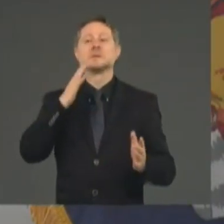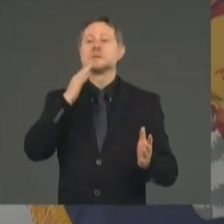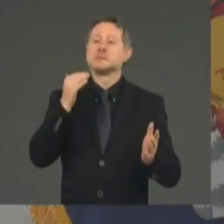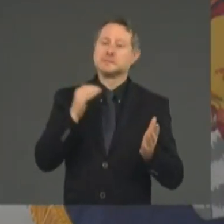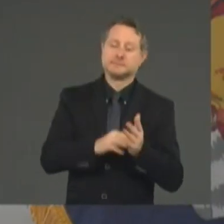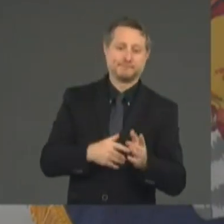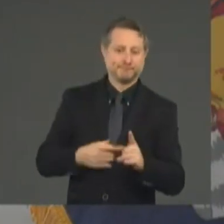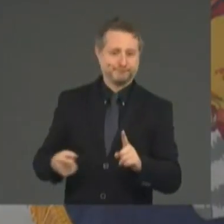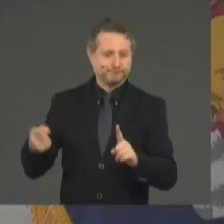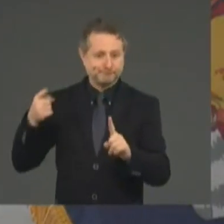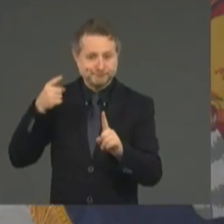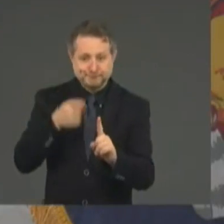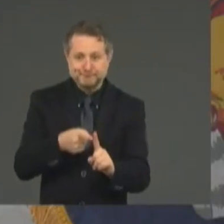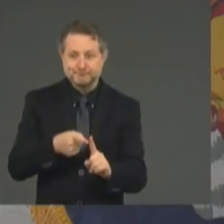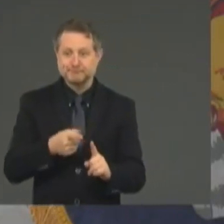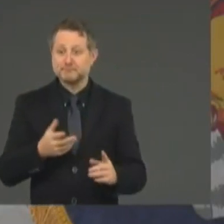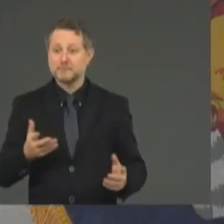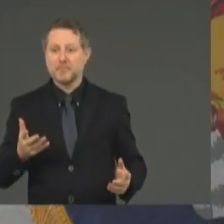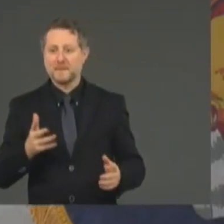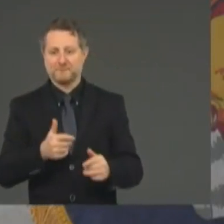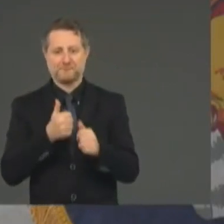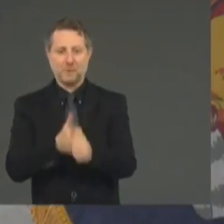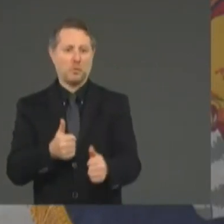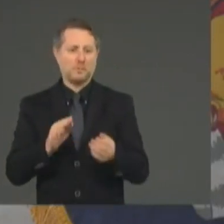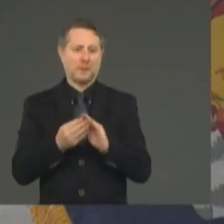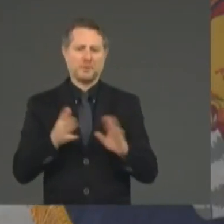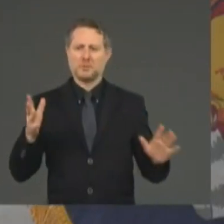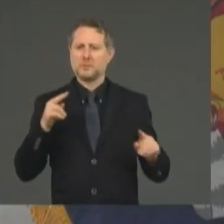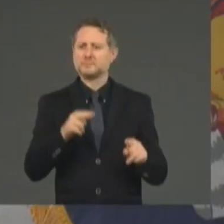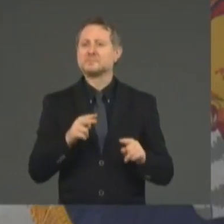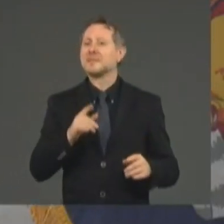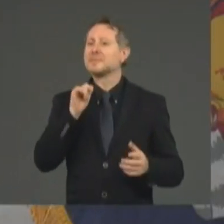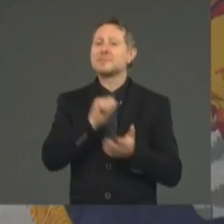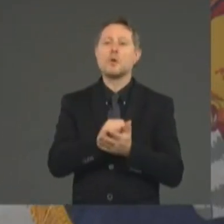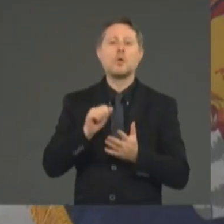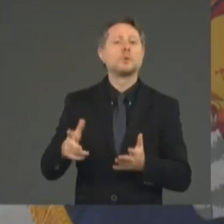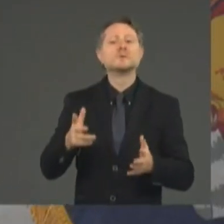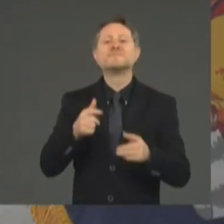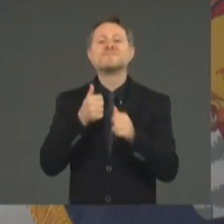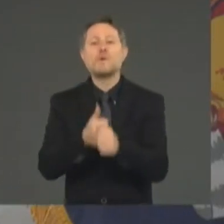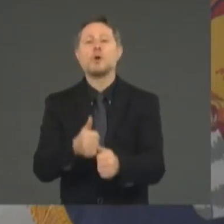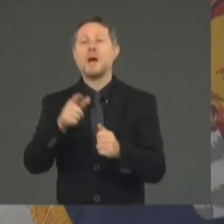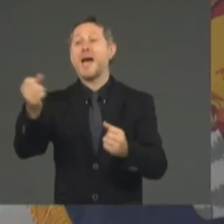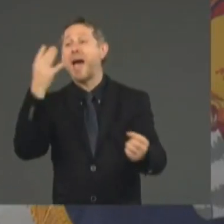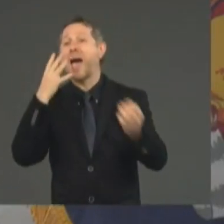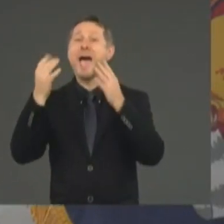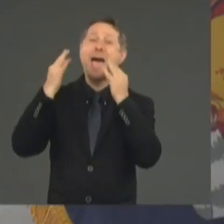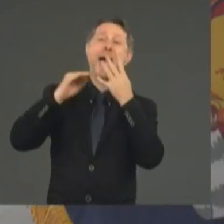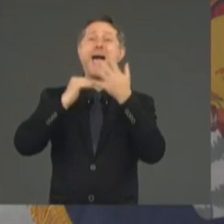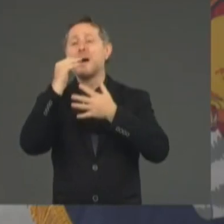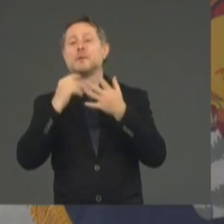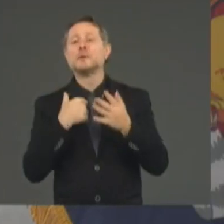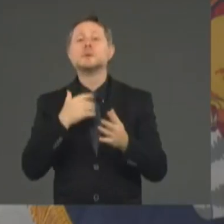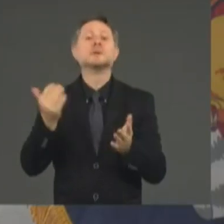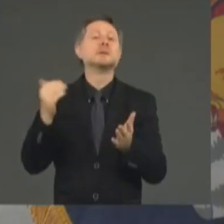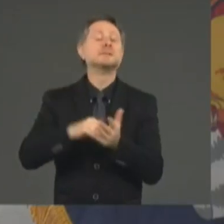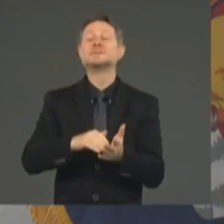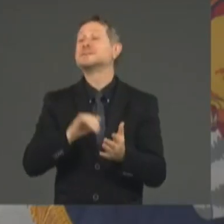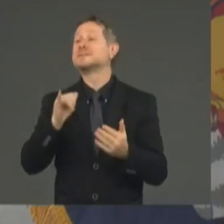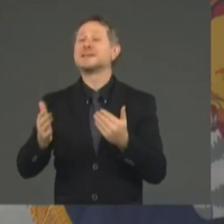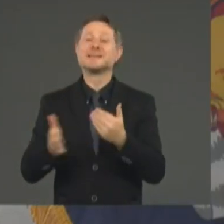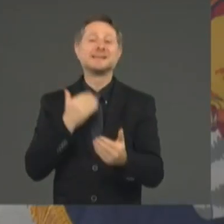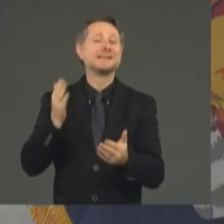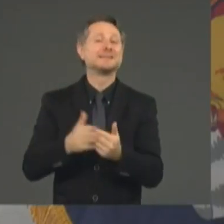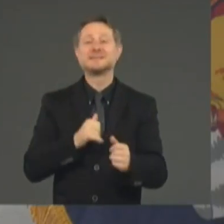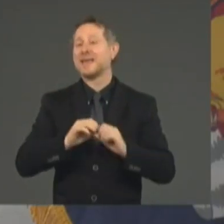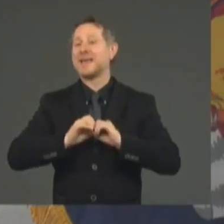and again, what's liberating here is it's a pure function of management of numbers. It's numbers,